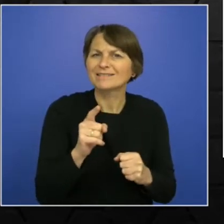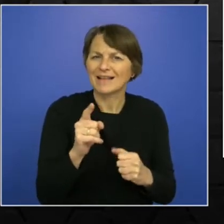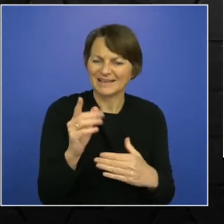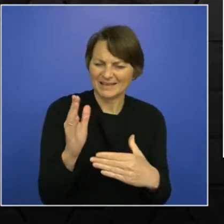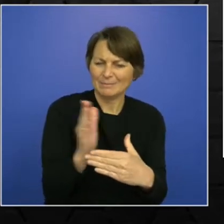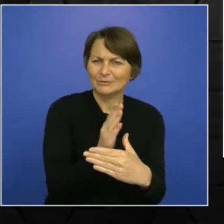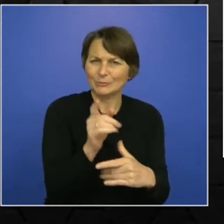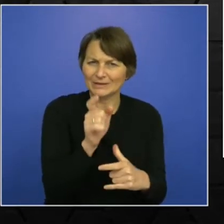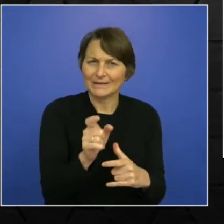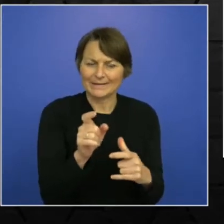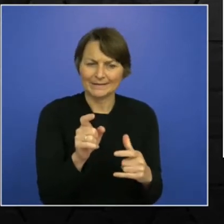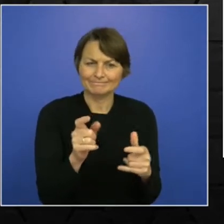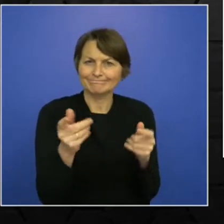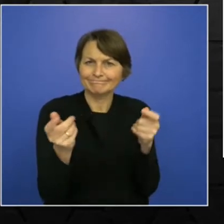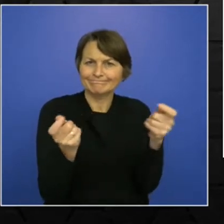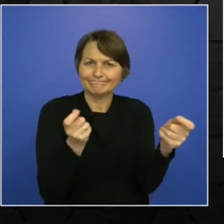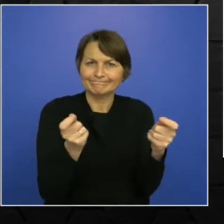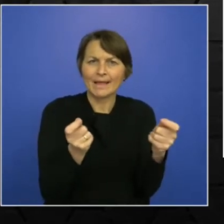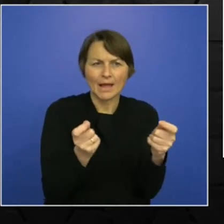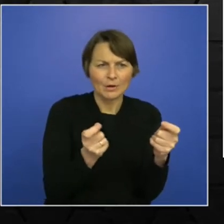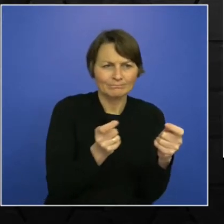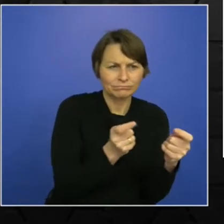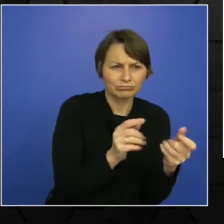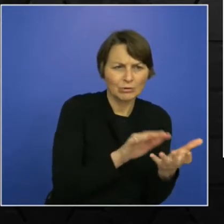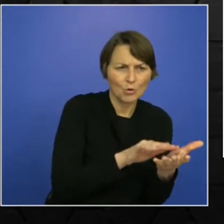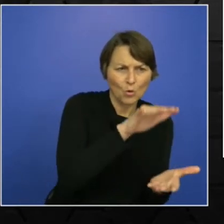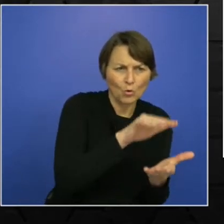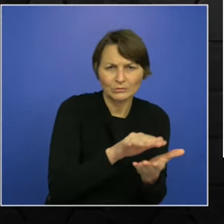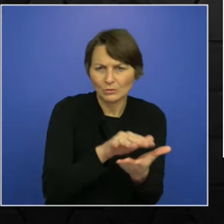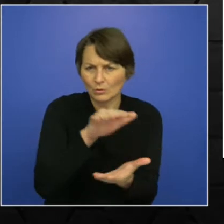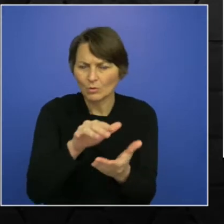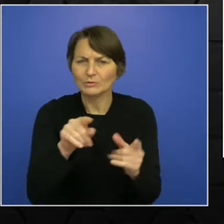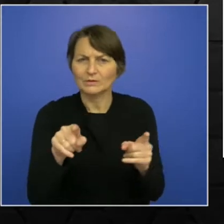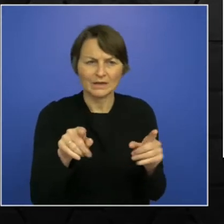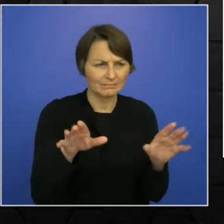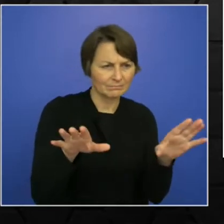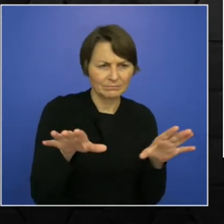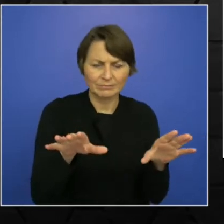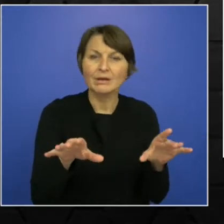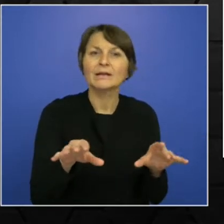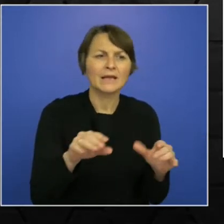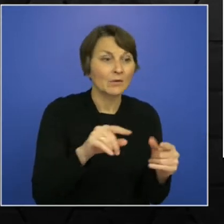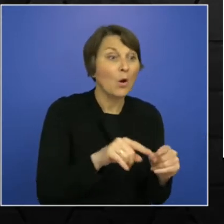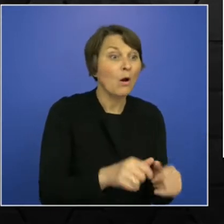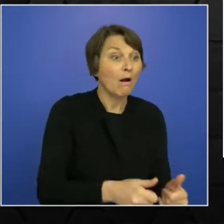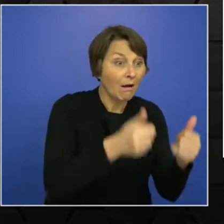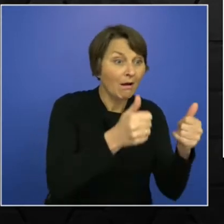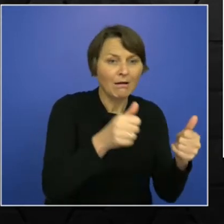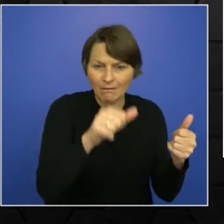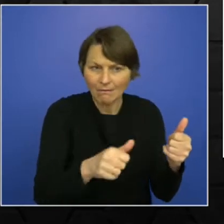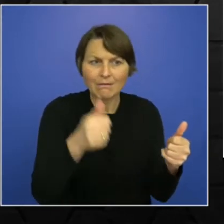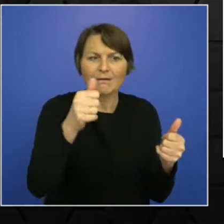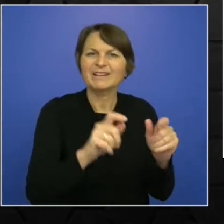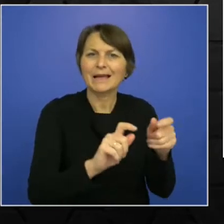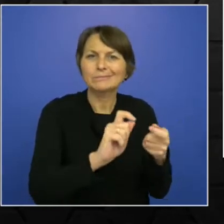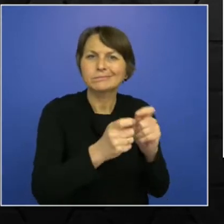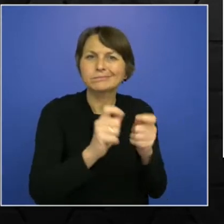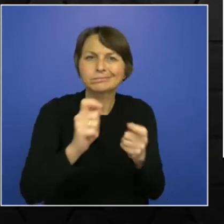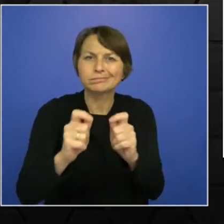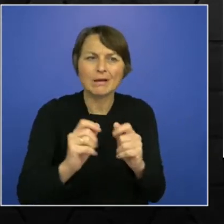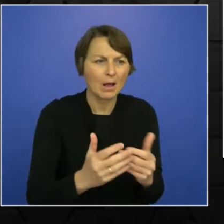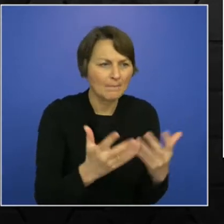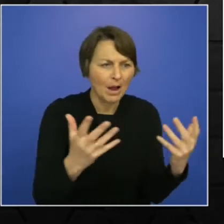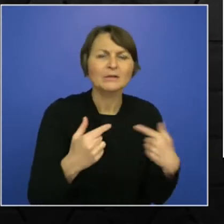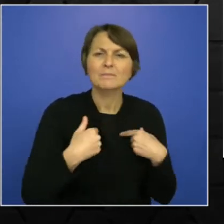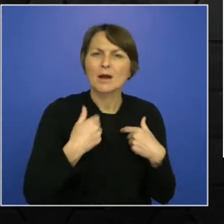how to distribute the job load, how to check whether nodes are up, down, more nodes needed, and some sort. So